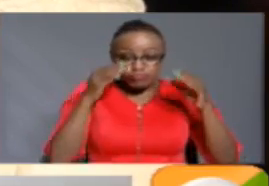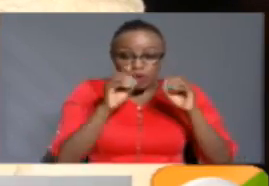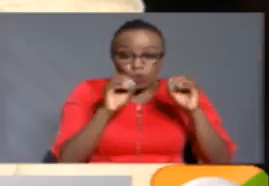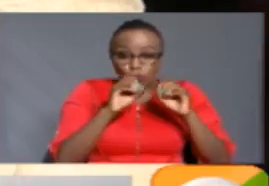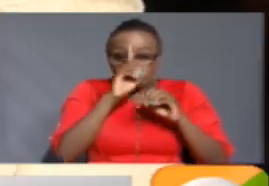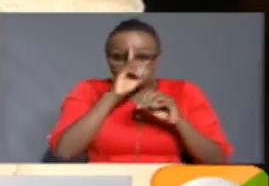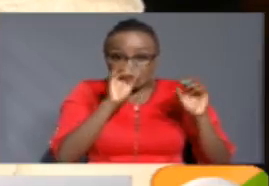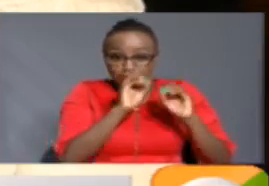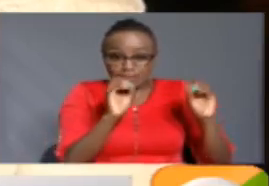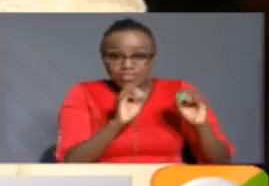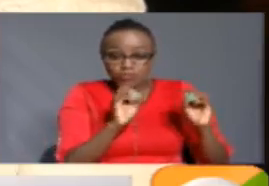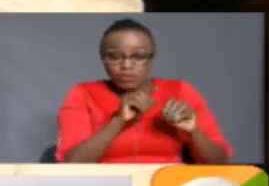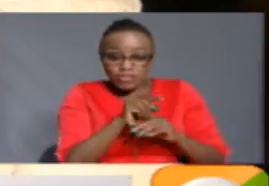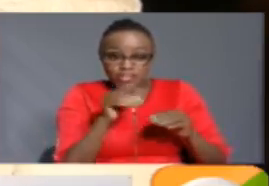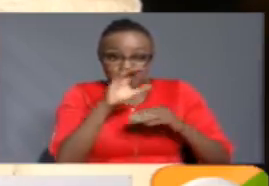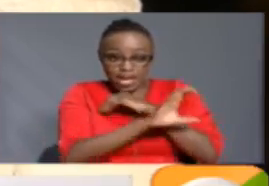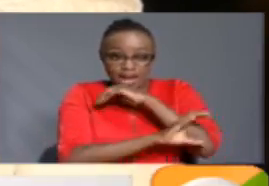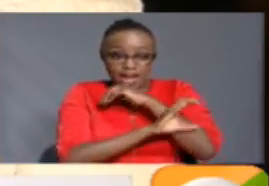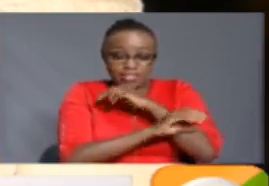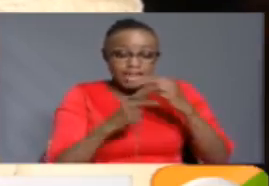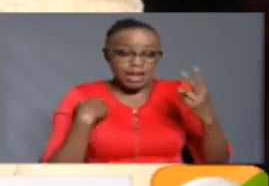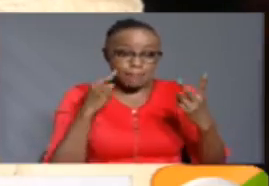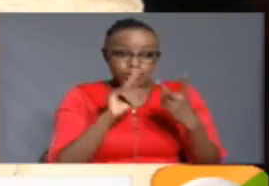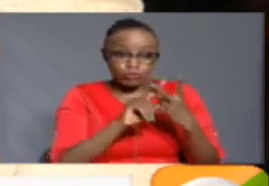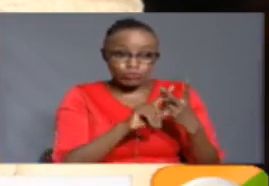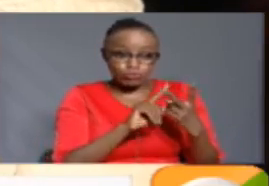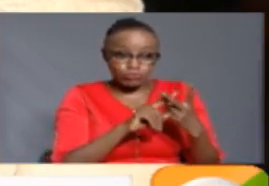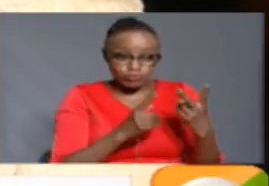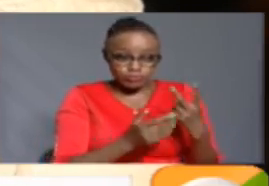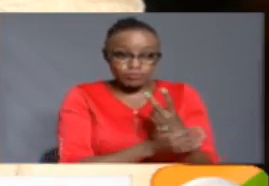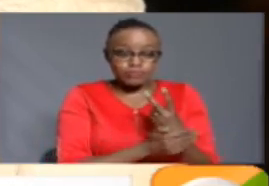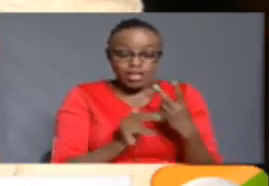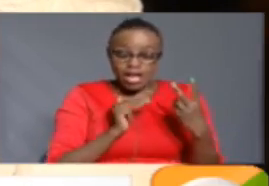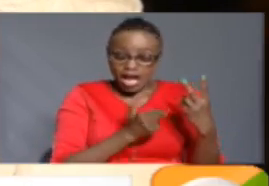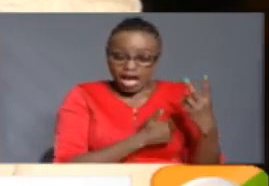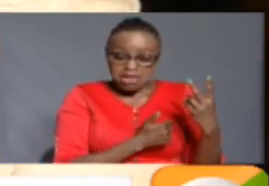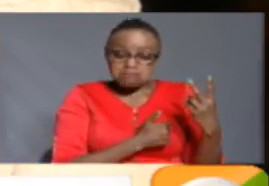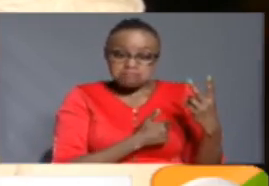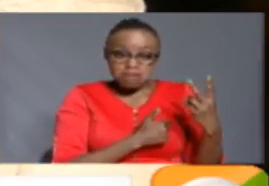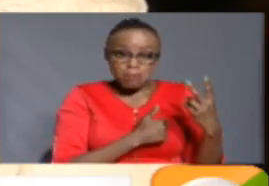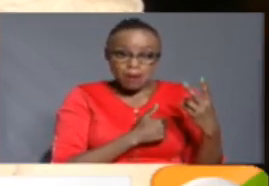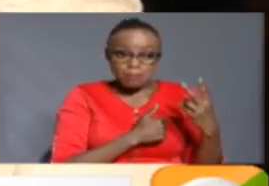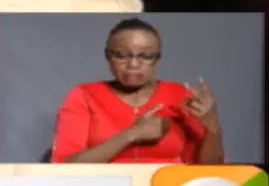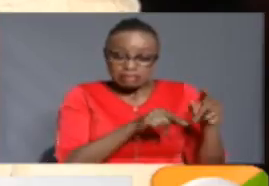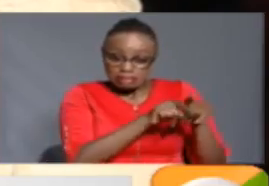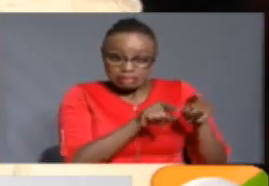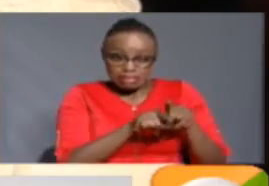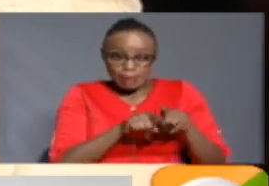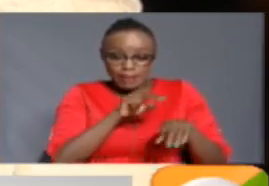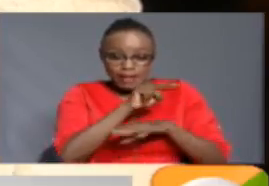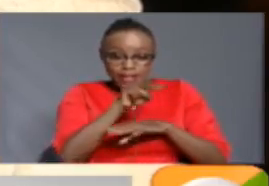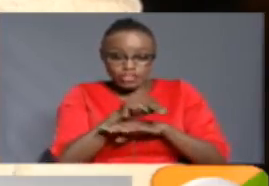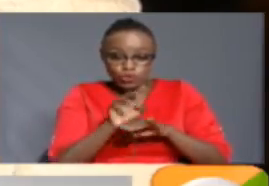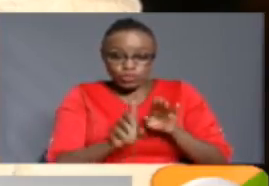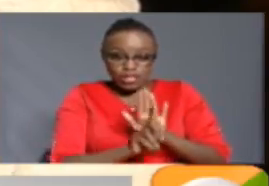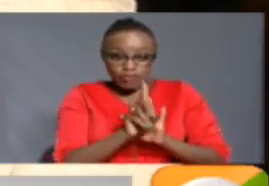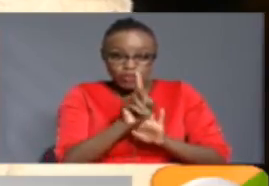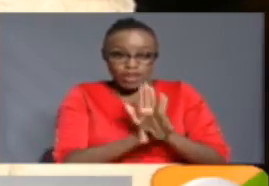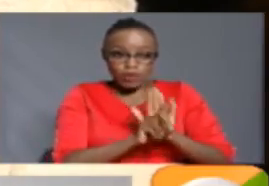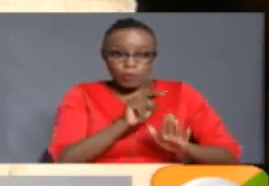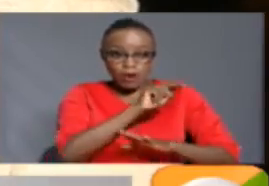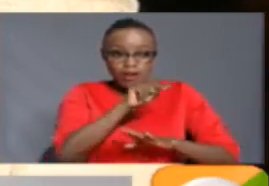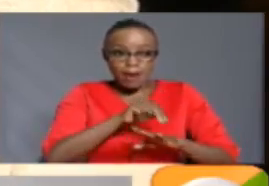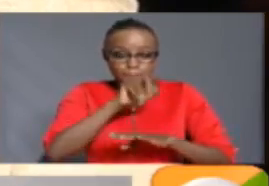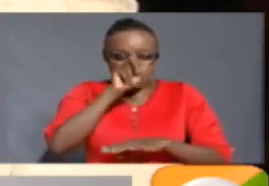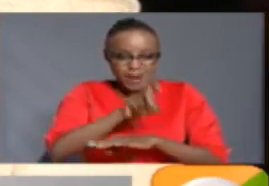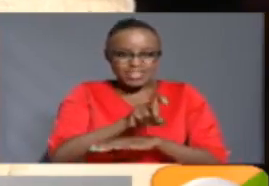things in this country. Number two would be, as nations develop, the healthcare systems naturally must